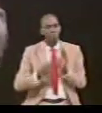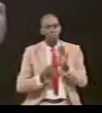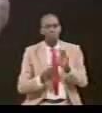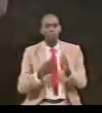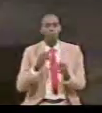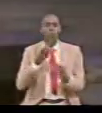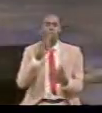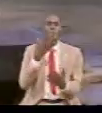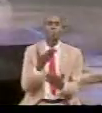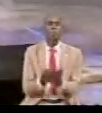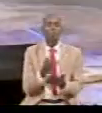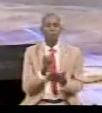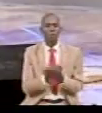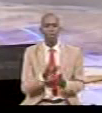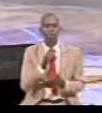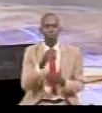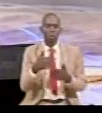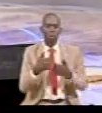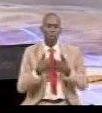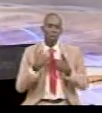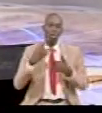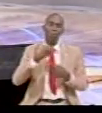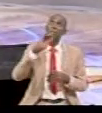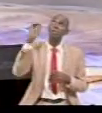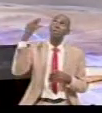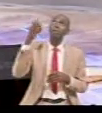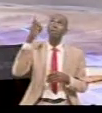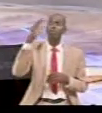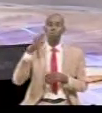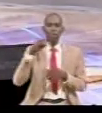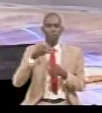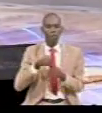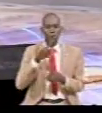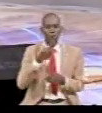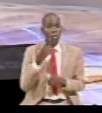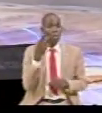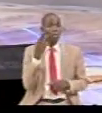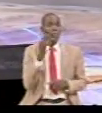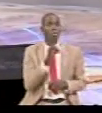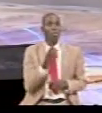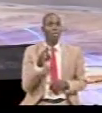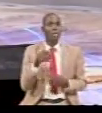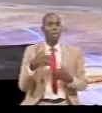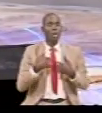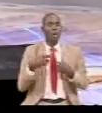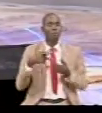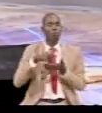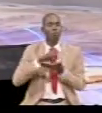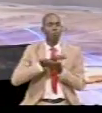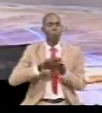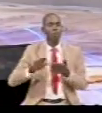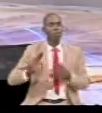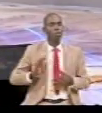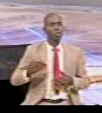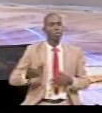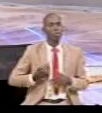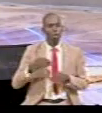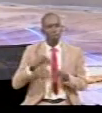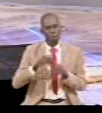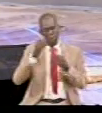the grace of God within. Seeing, He has purified your souls in obeying the truth through